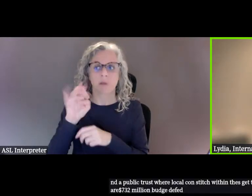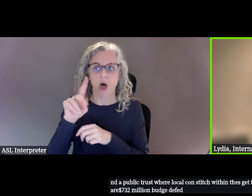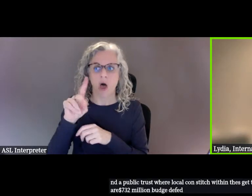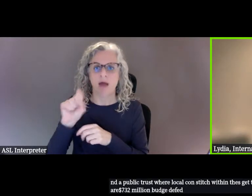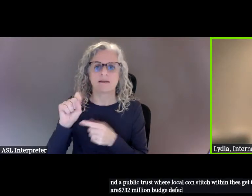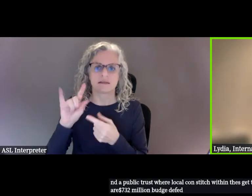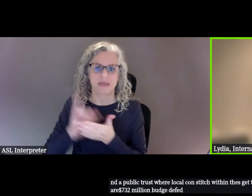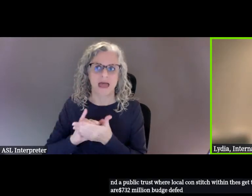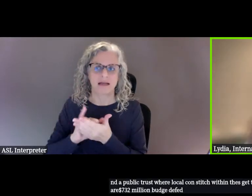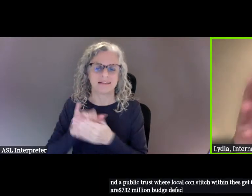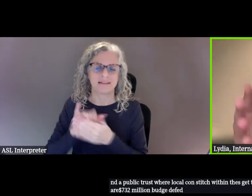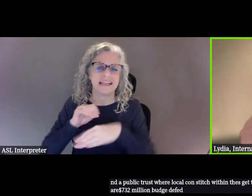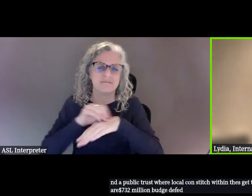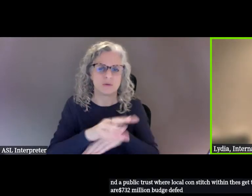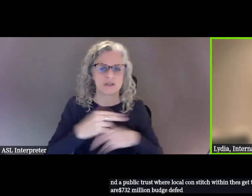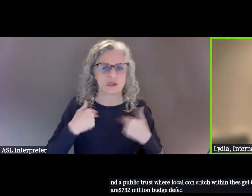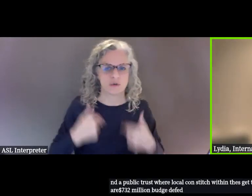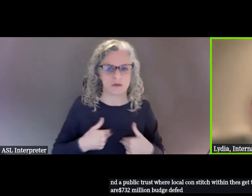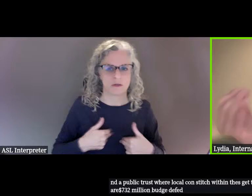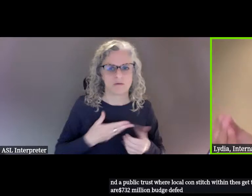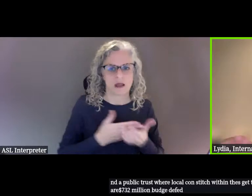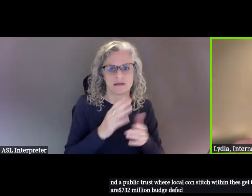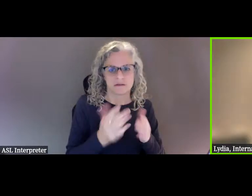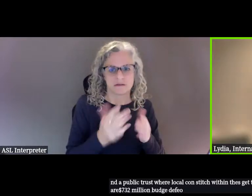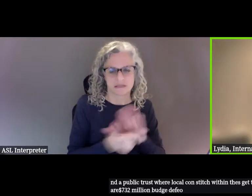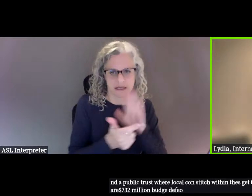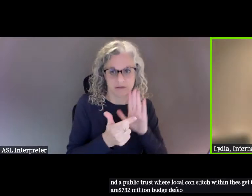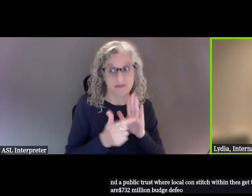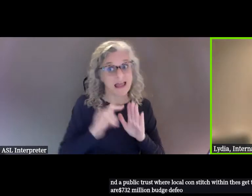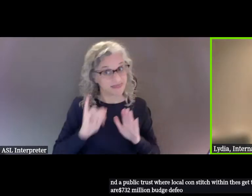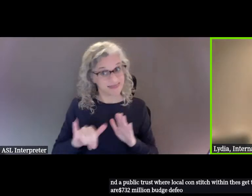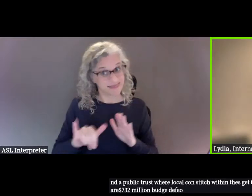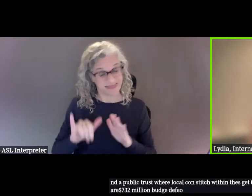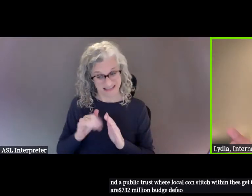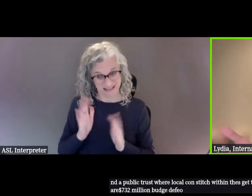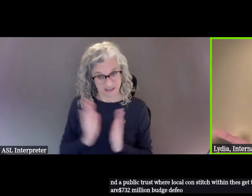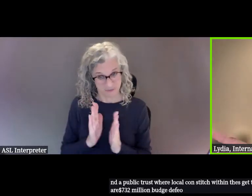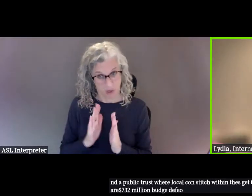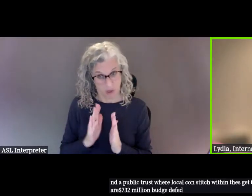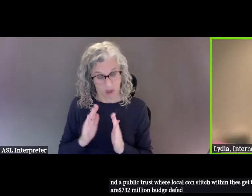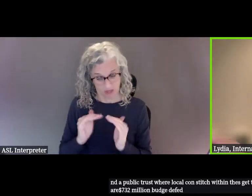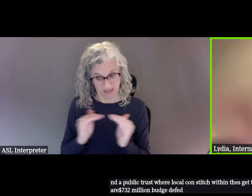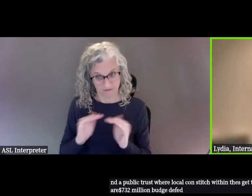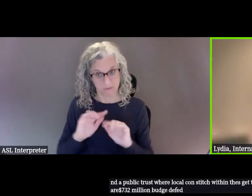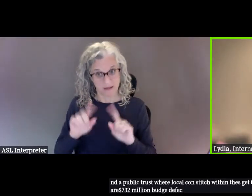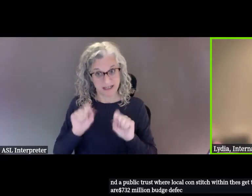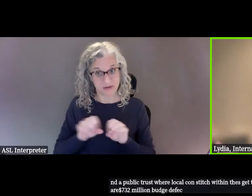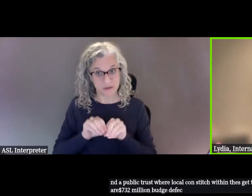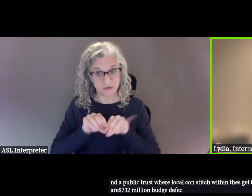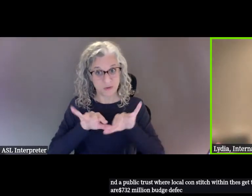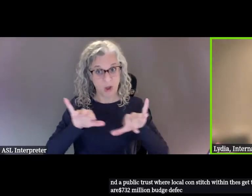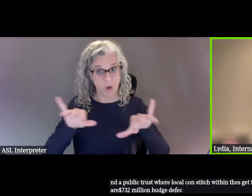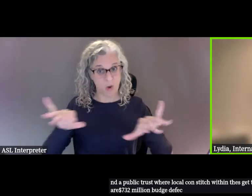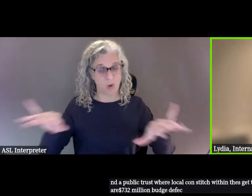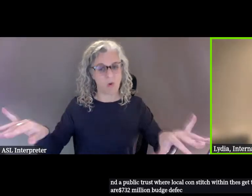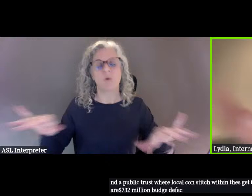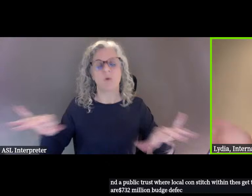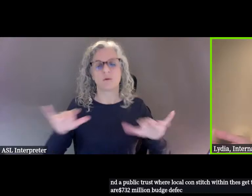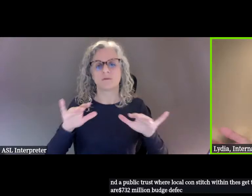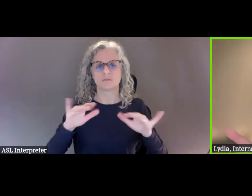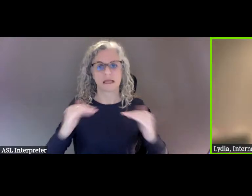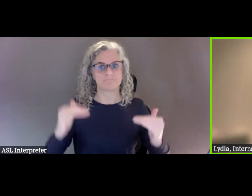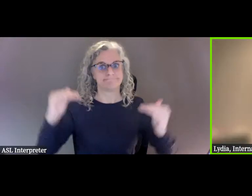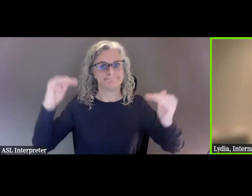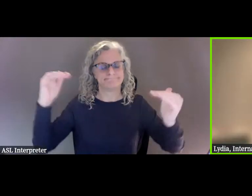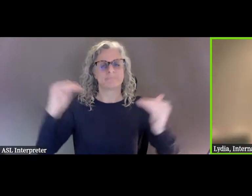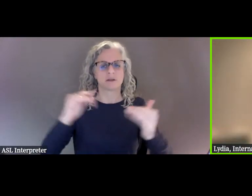And we see this as building precedent that can eventually grow and be a bit more effective in just stopping